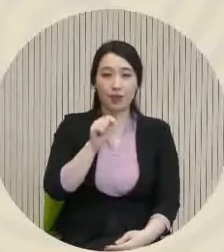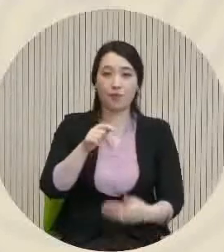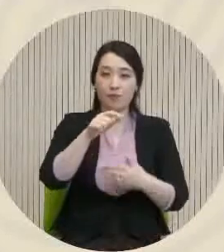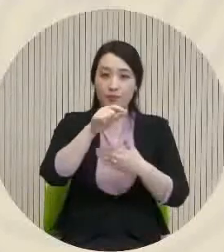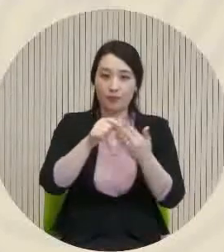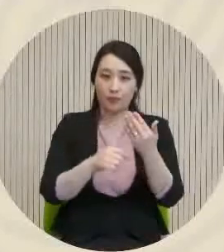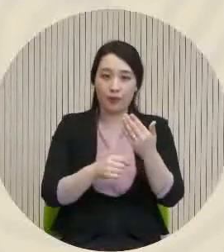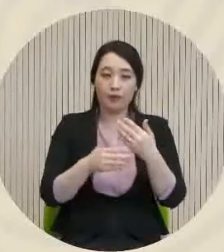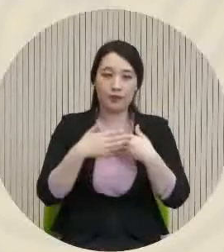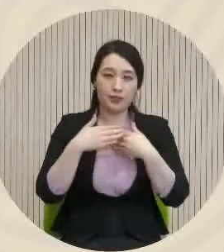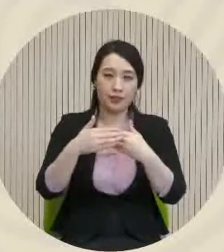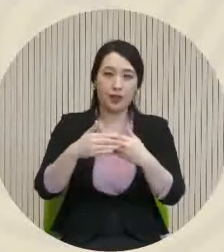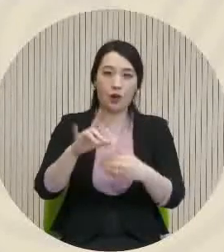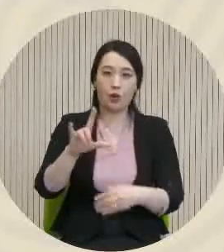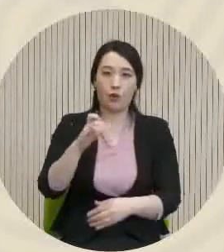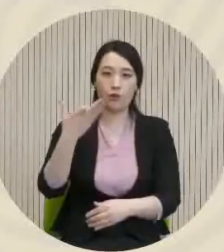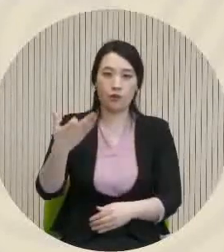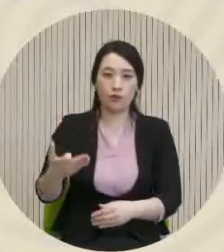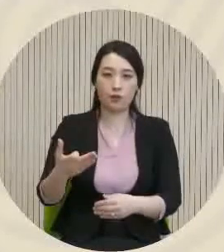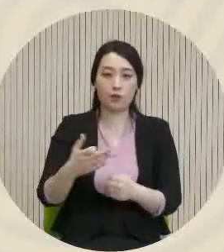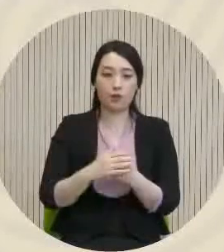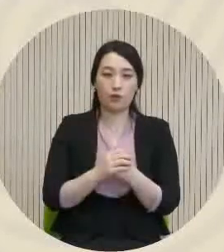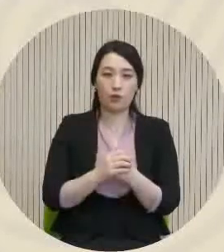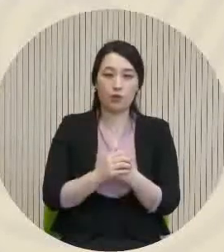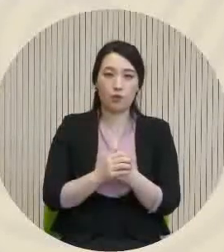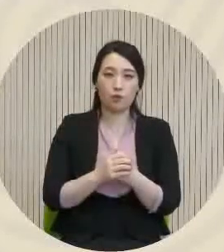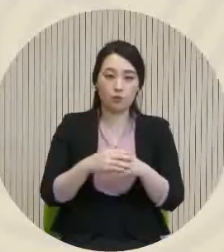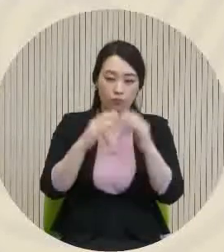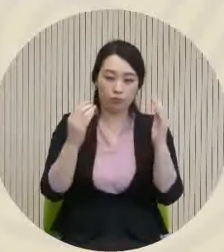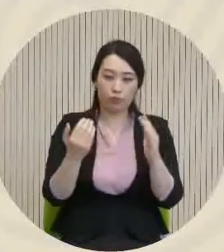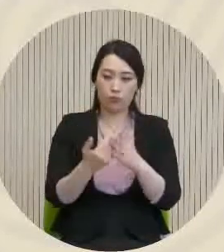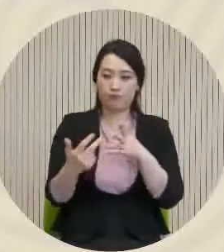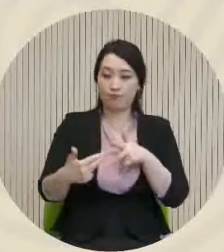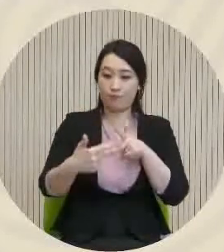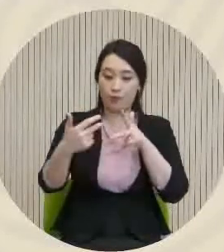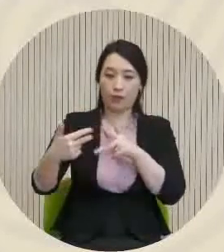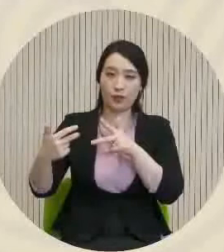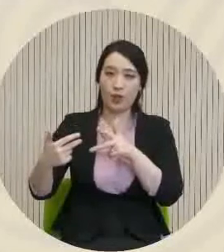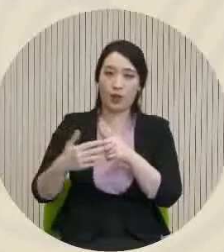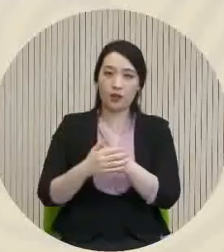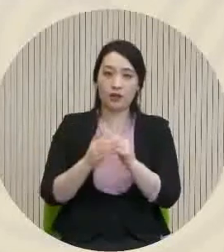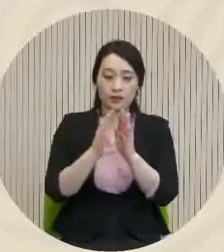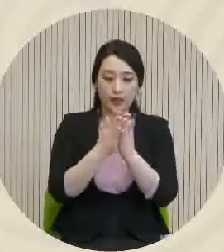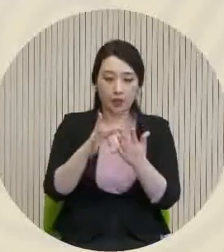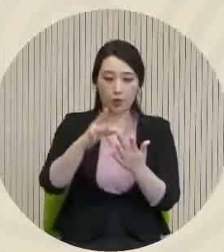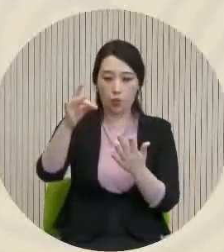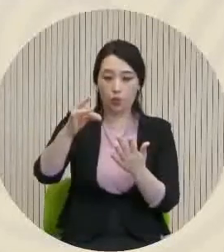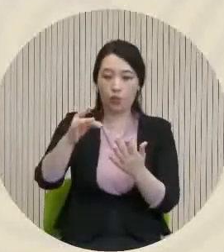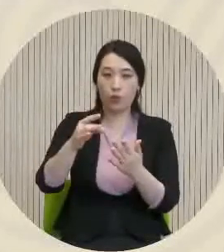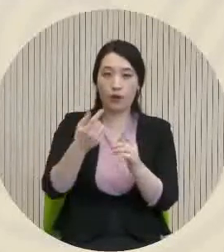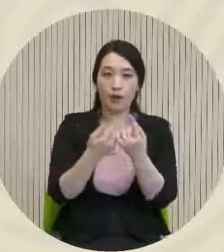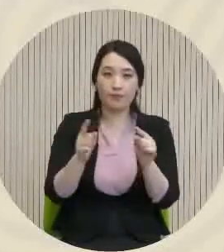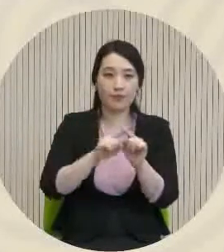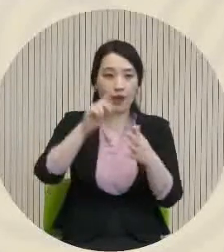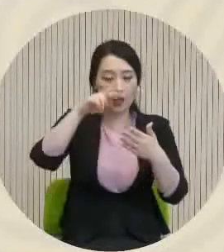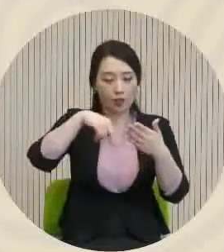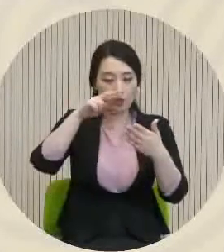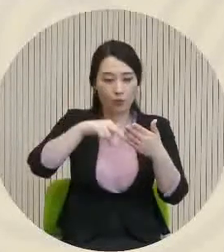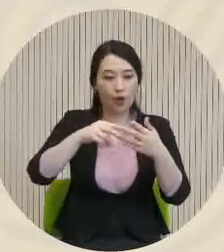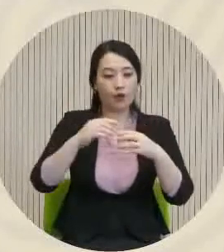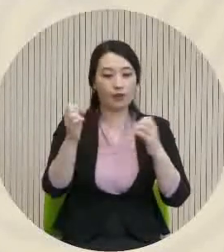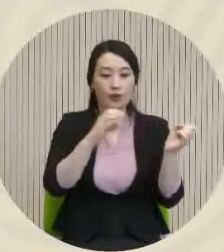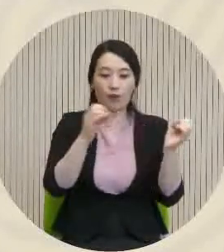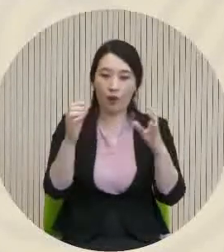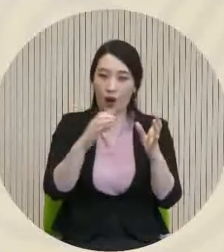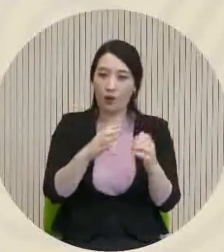by the students. So as we implement the project, the 100% distant education